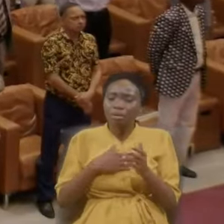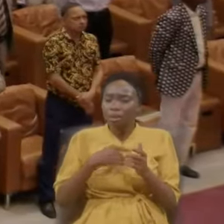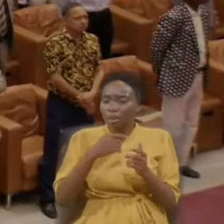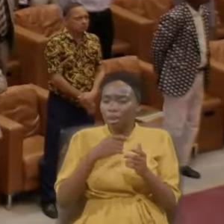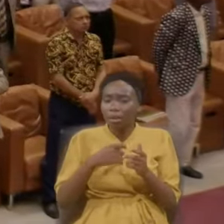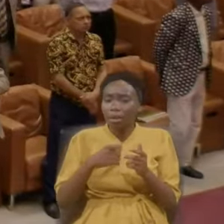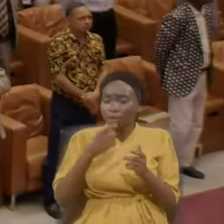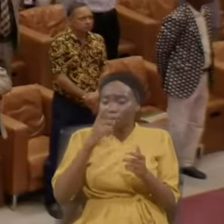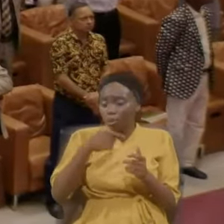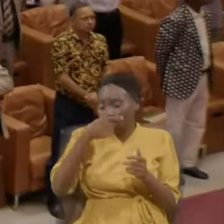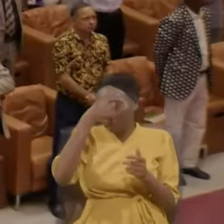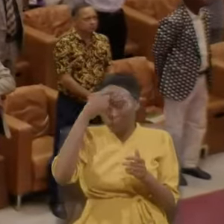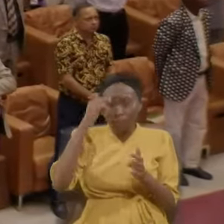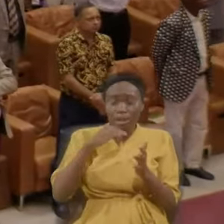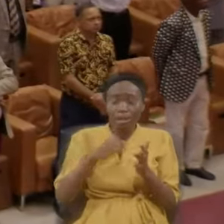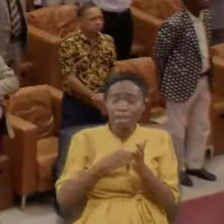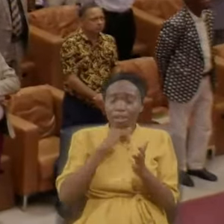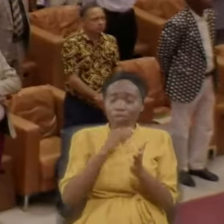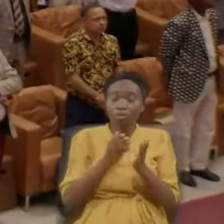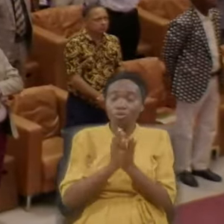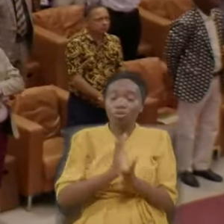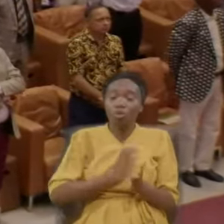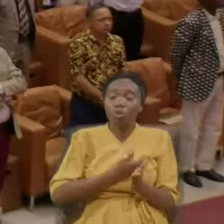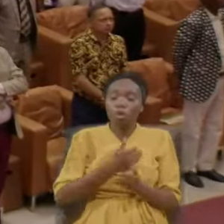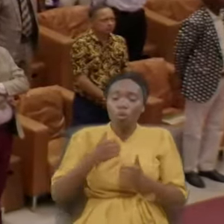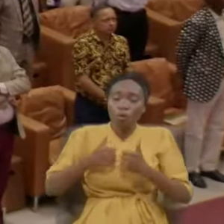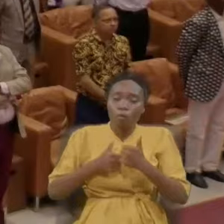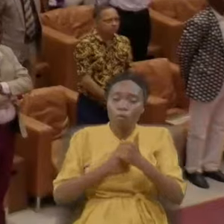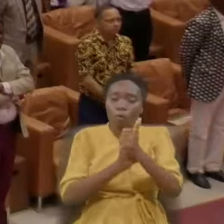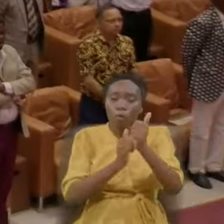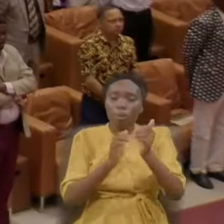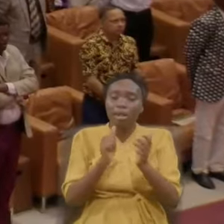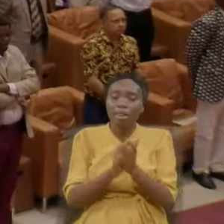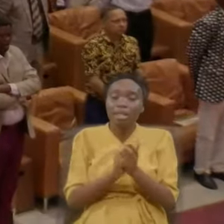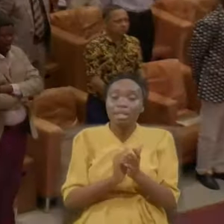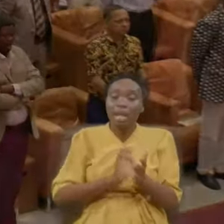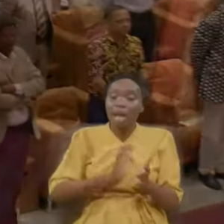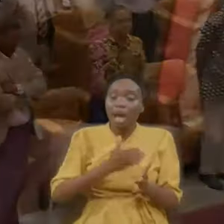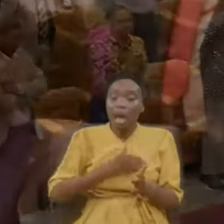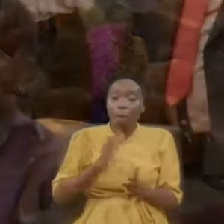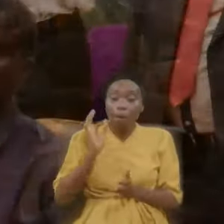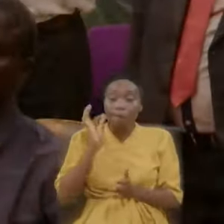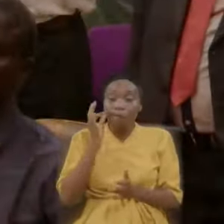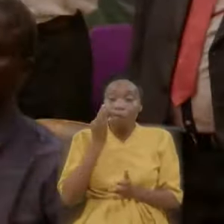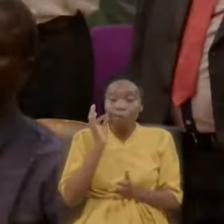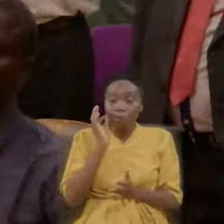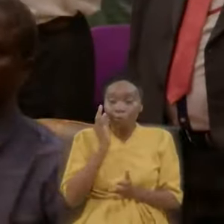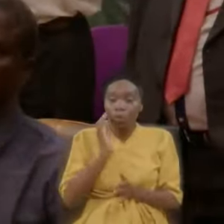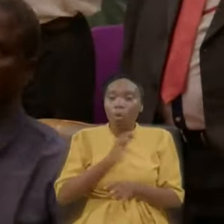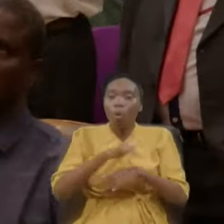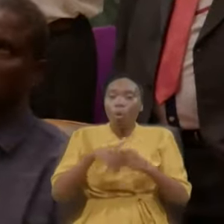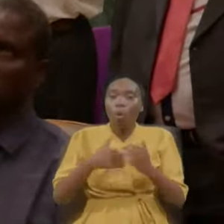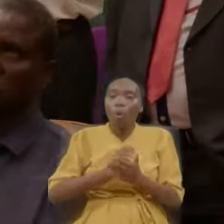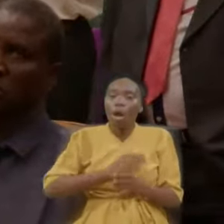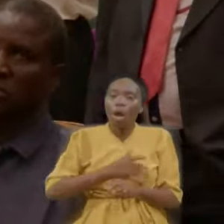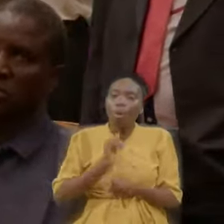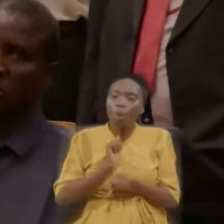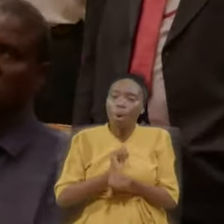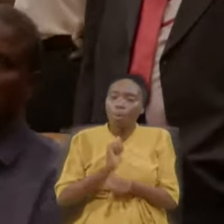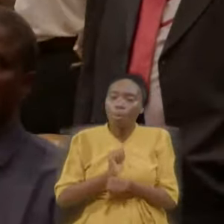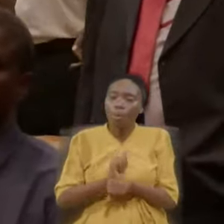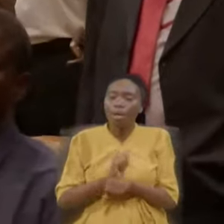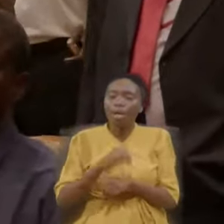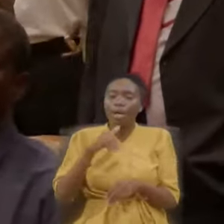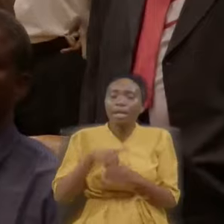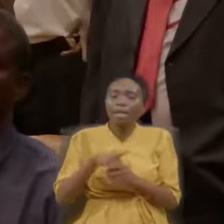because it is through our follow-up that our fruits, all our efforts